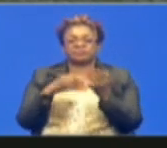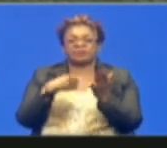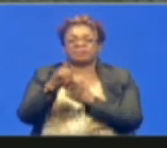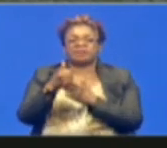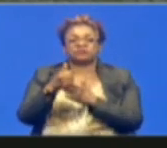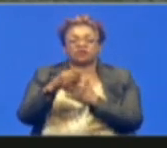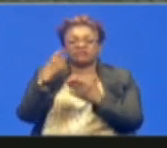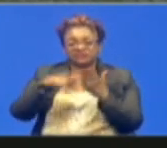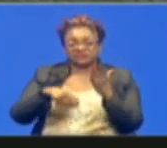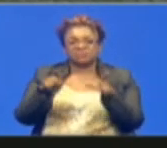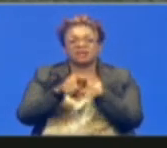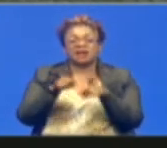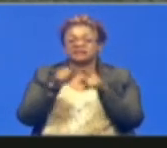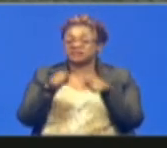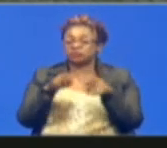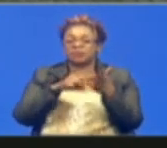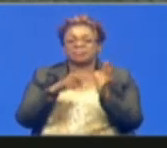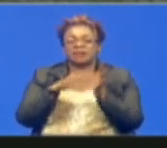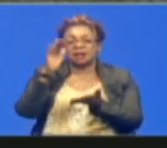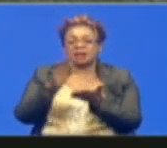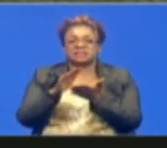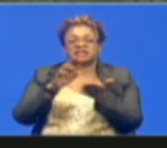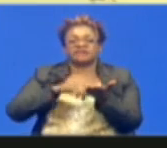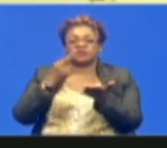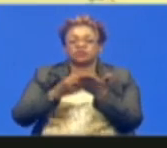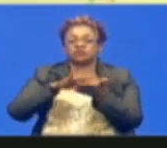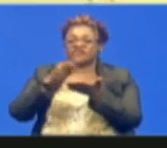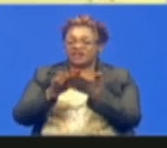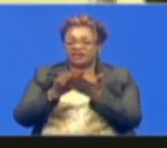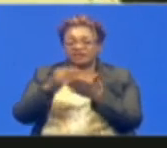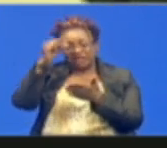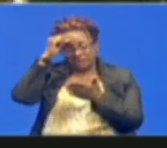taxes, as this will mean less revenue to fund the government's projects.